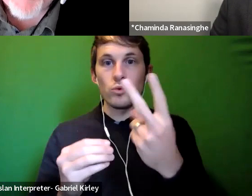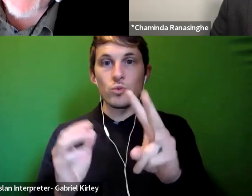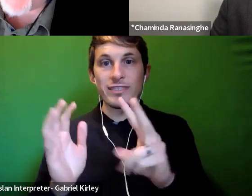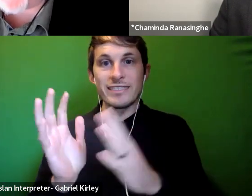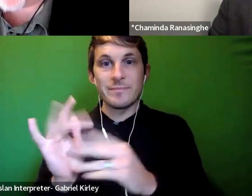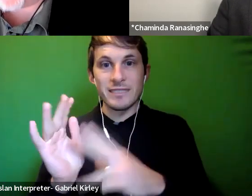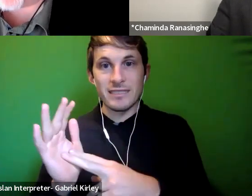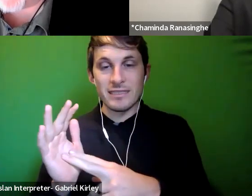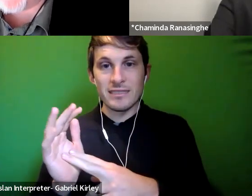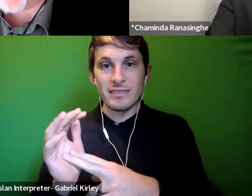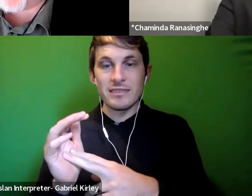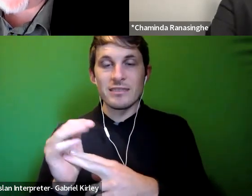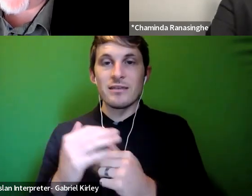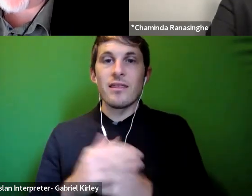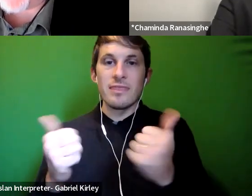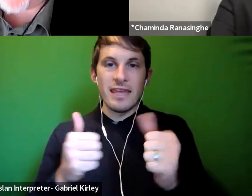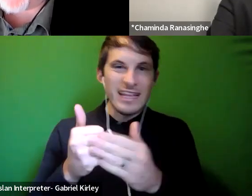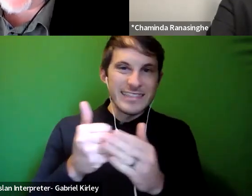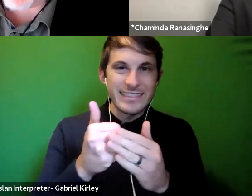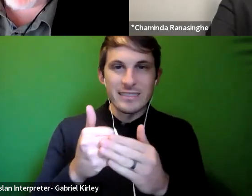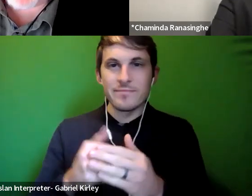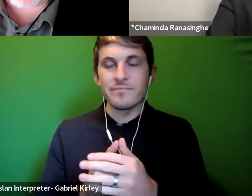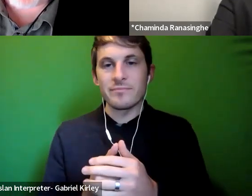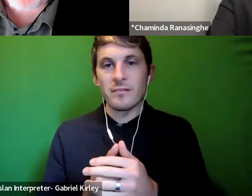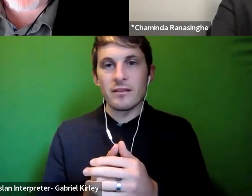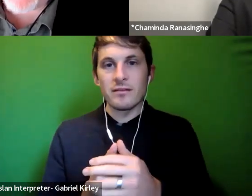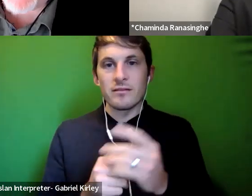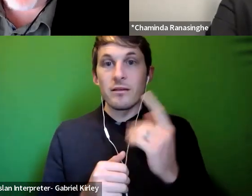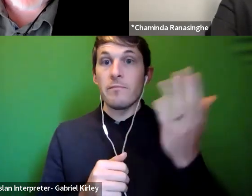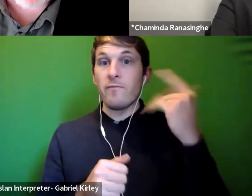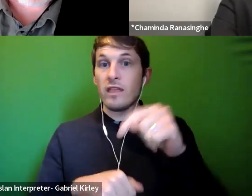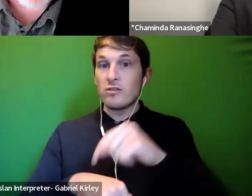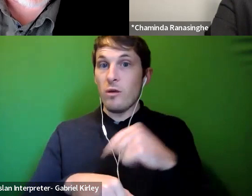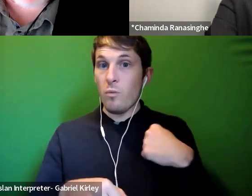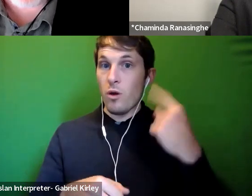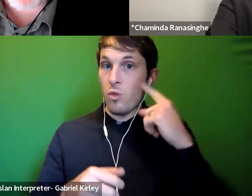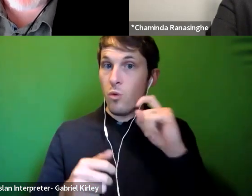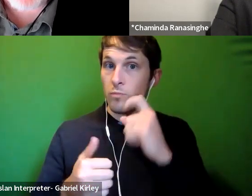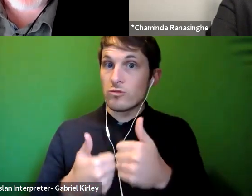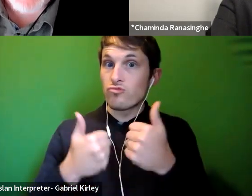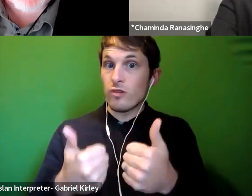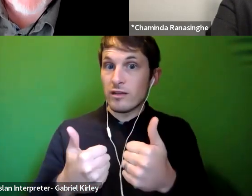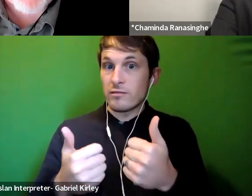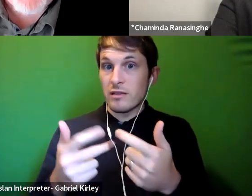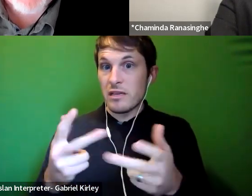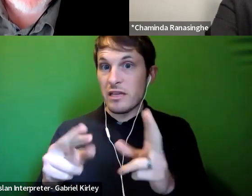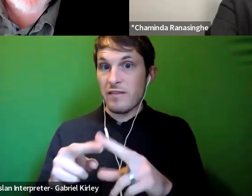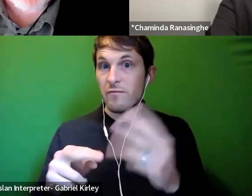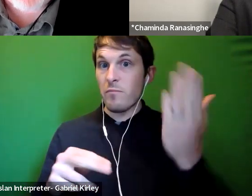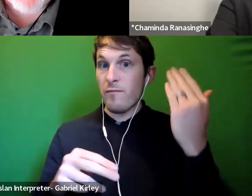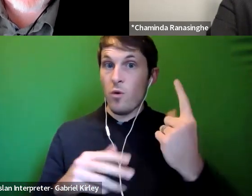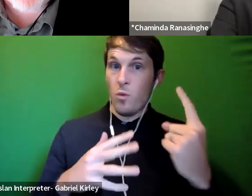would go through and correct errors, etc. But the time saving, again, we used to think it was great if we could get something done in the space of a week, one whole